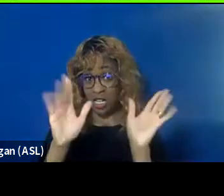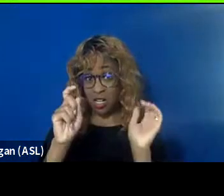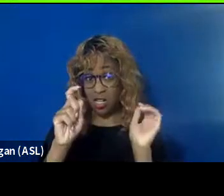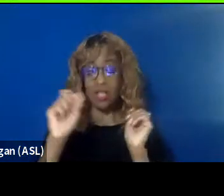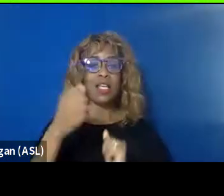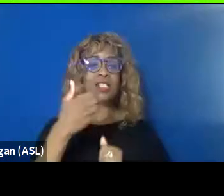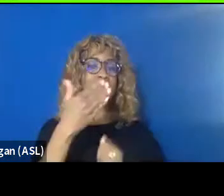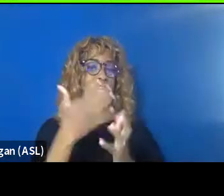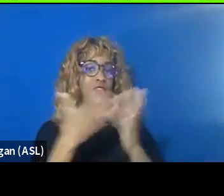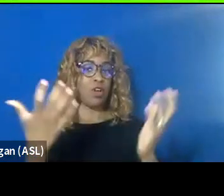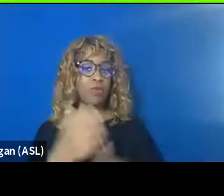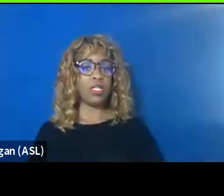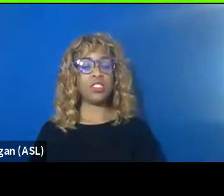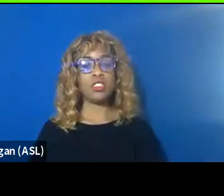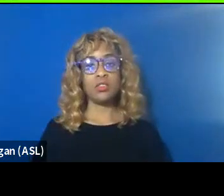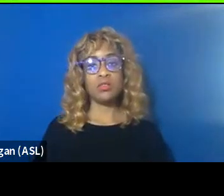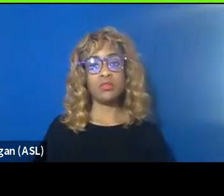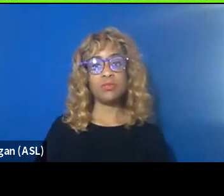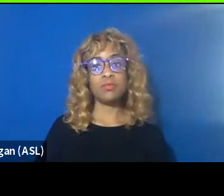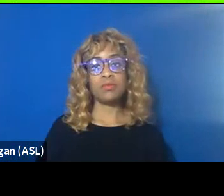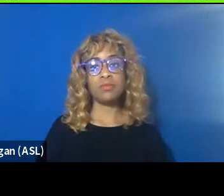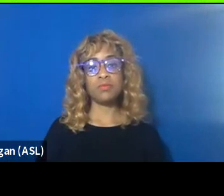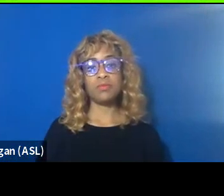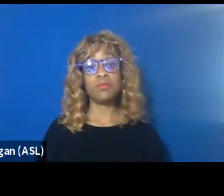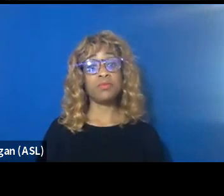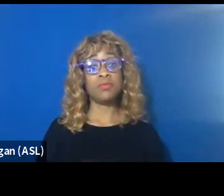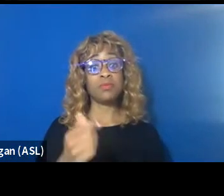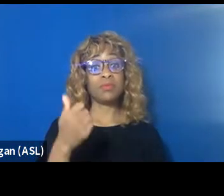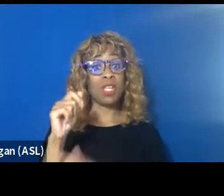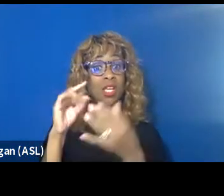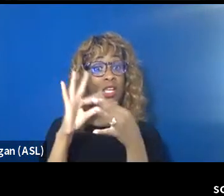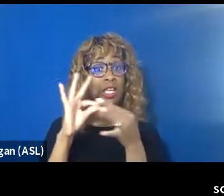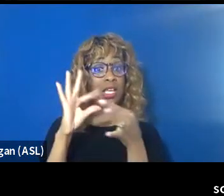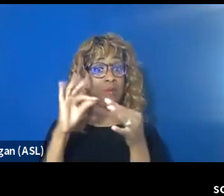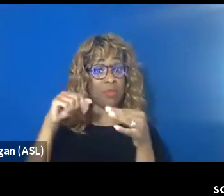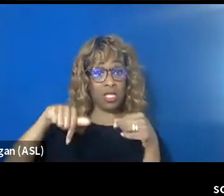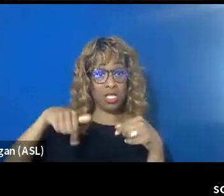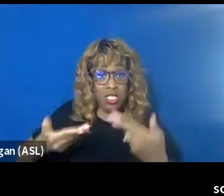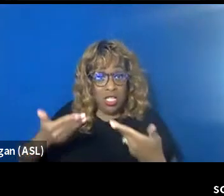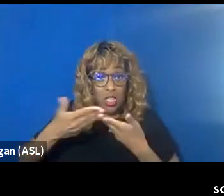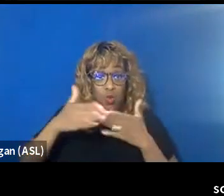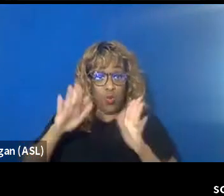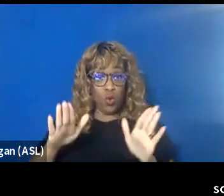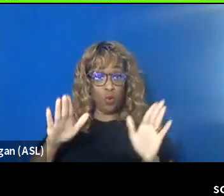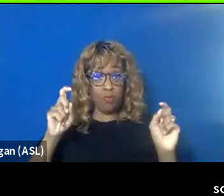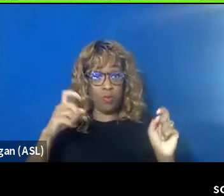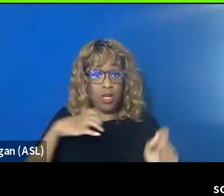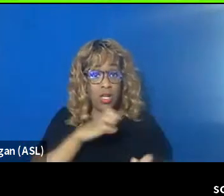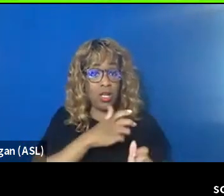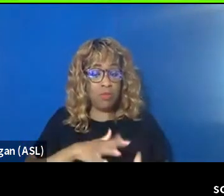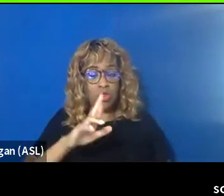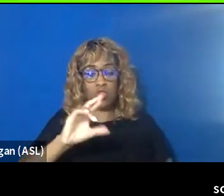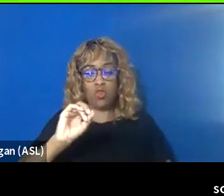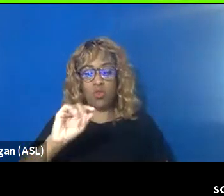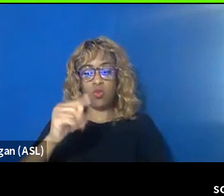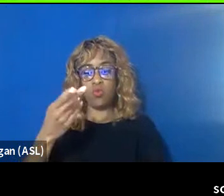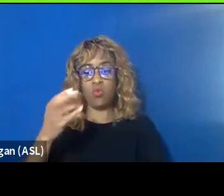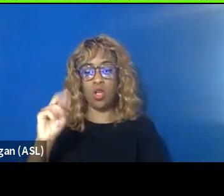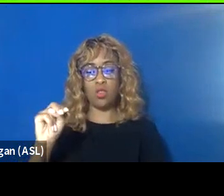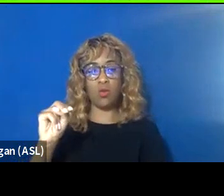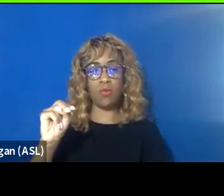thank you very much. Yeah. Any comments in the room? Commissioner Rothorn? I